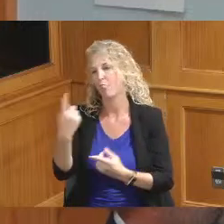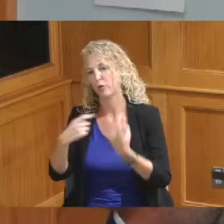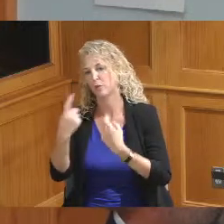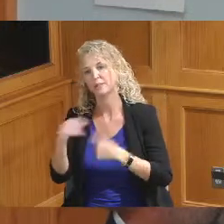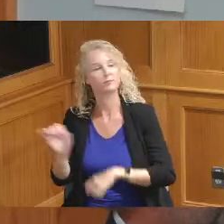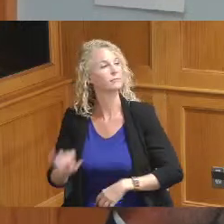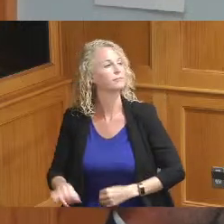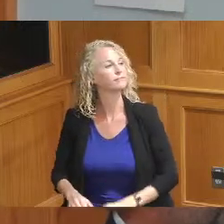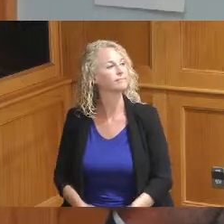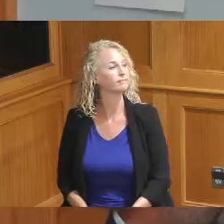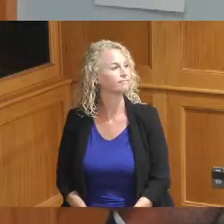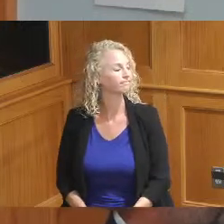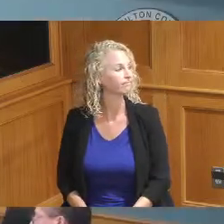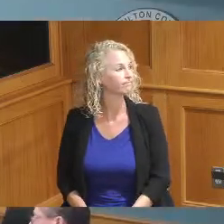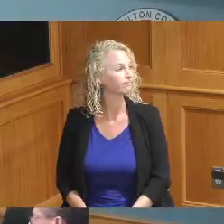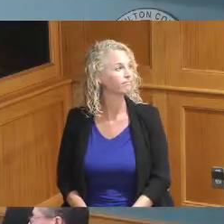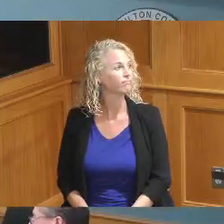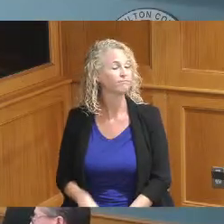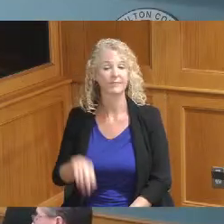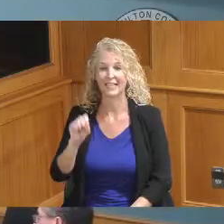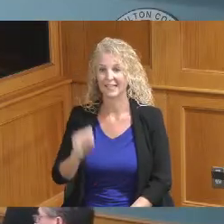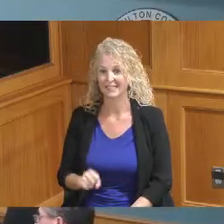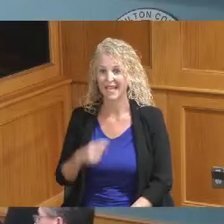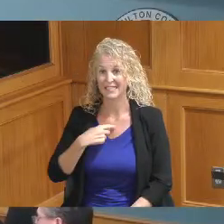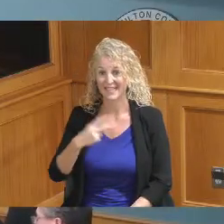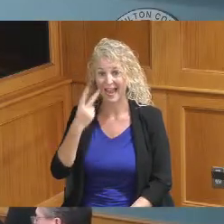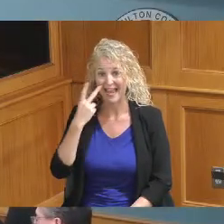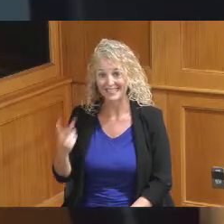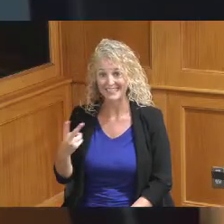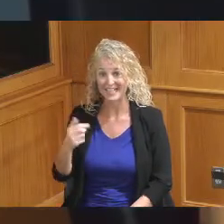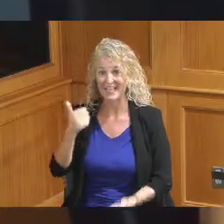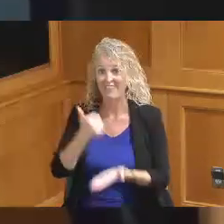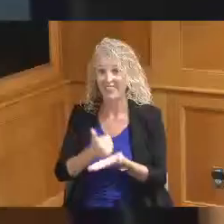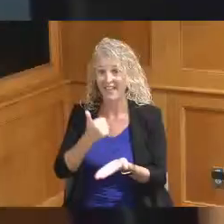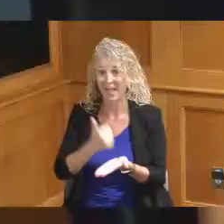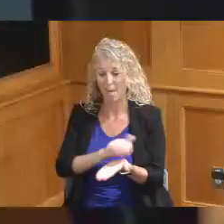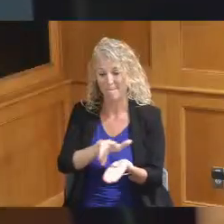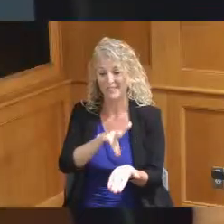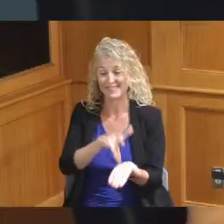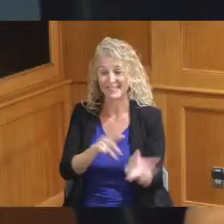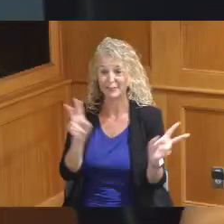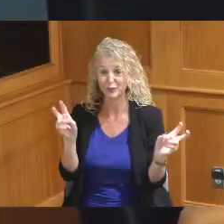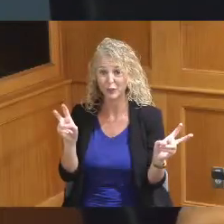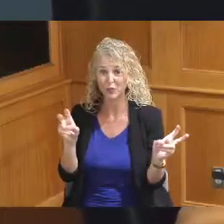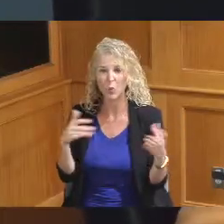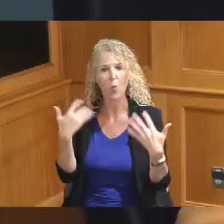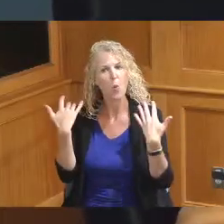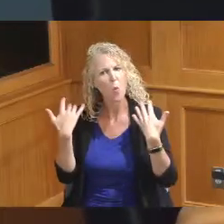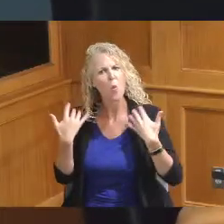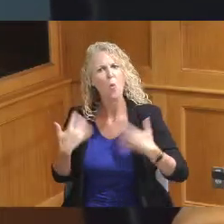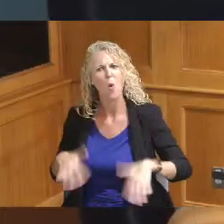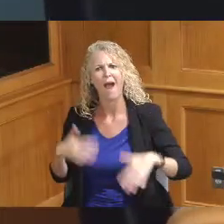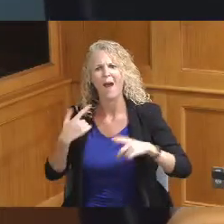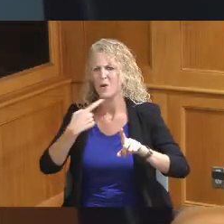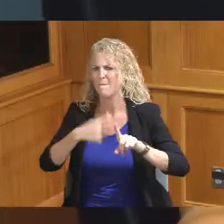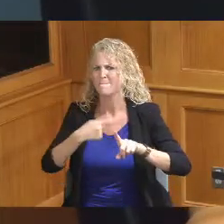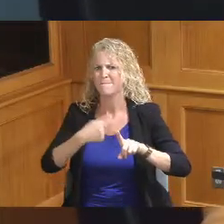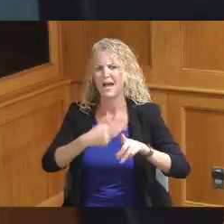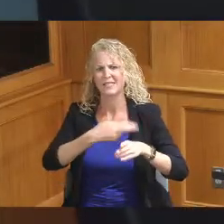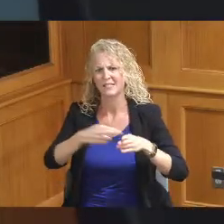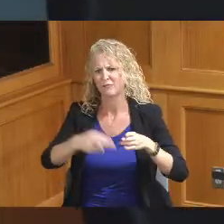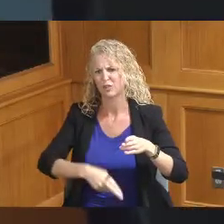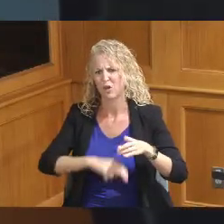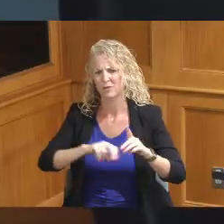Center. Thank you. It is clear that the Help Center is having an incredible economic or positive impact